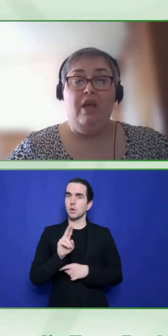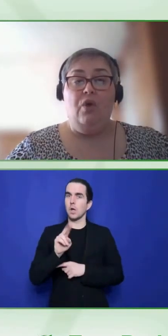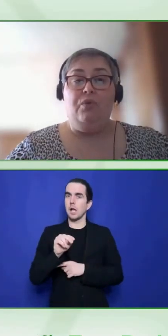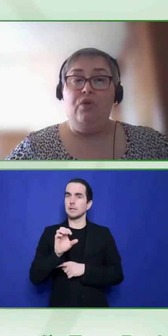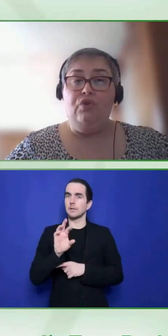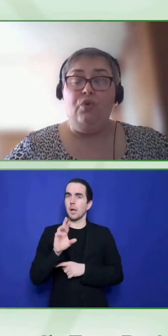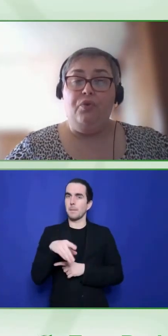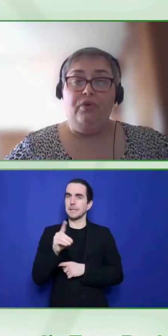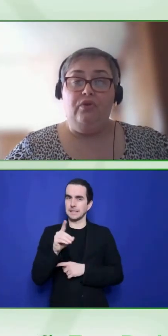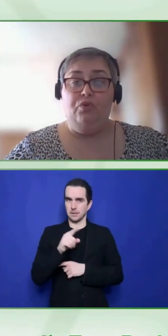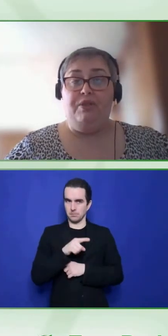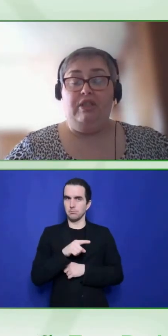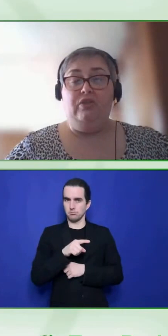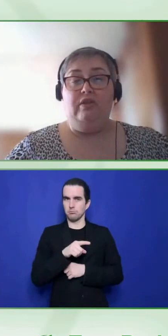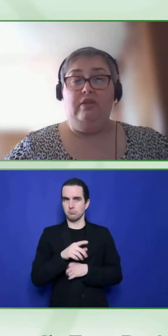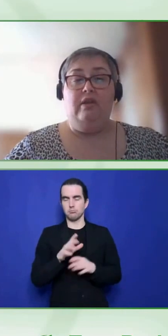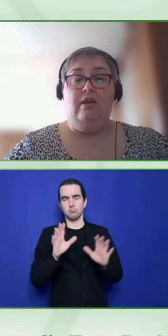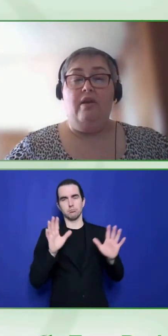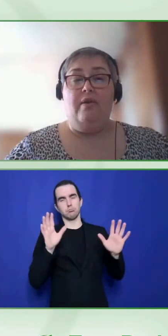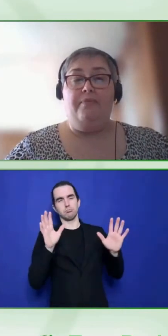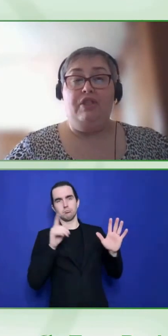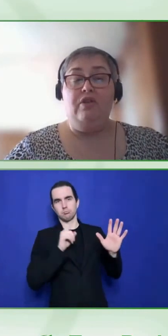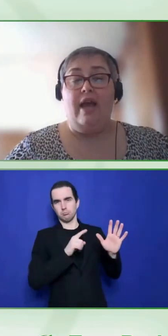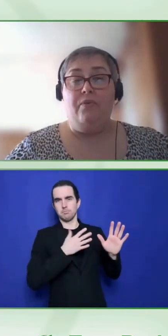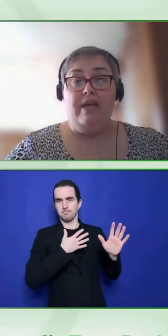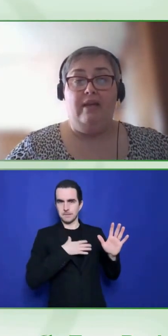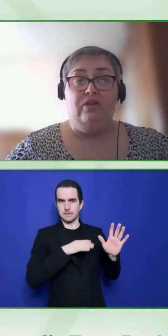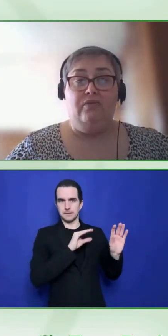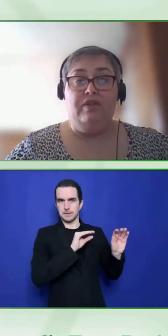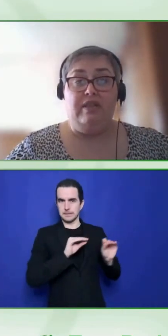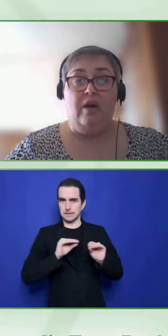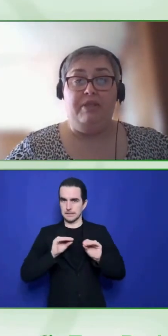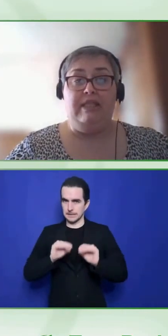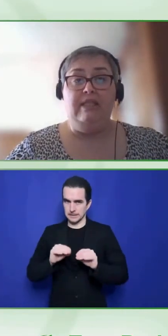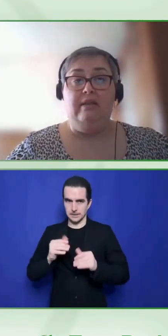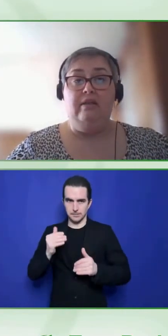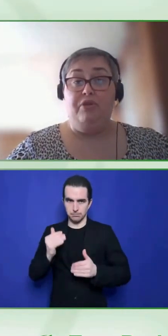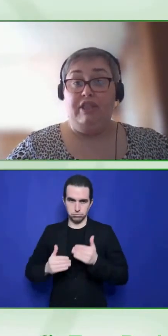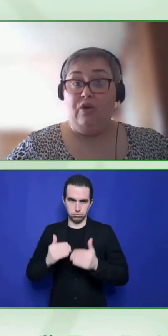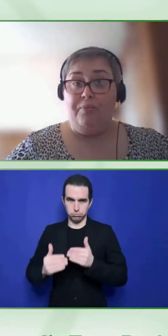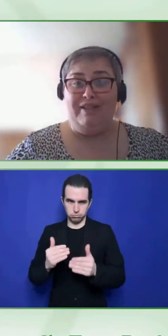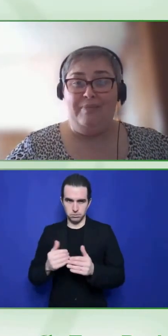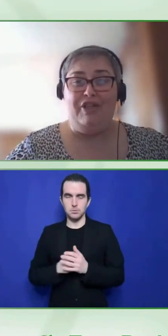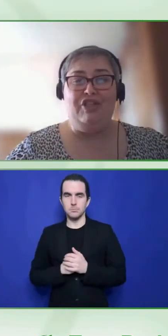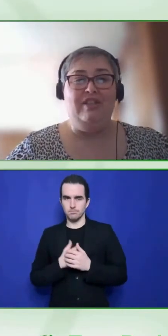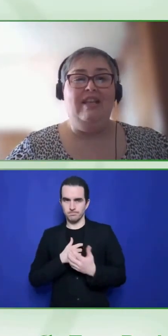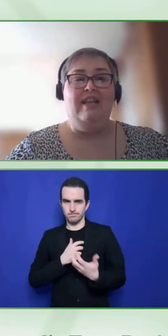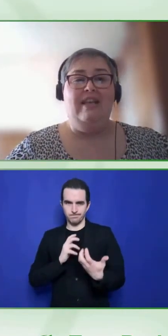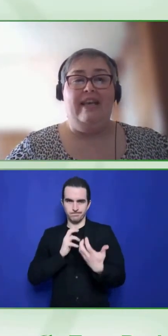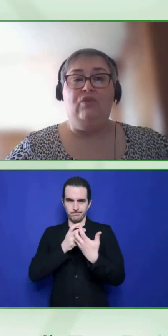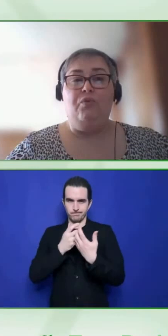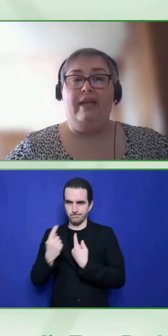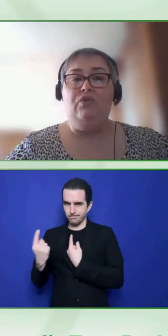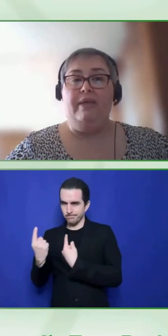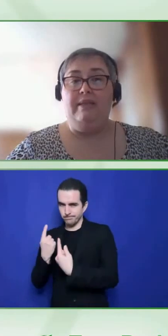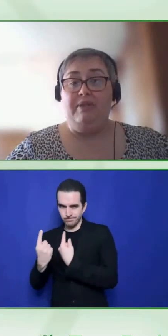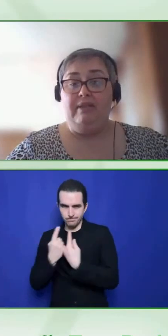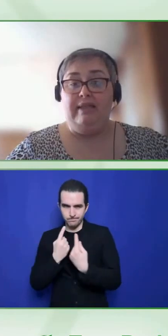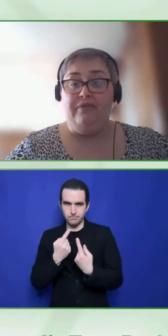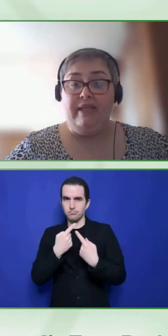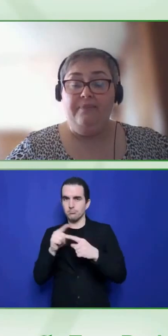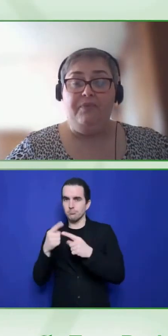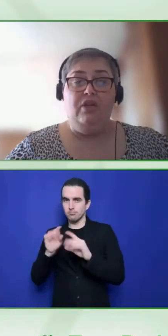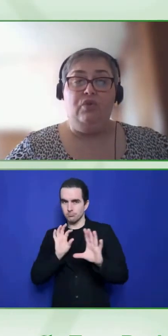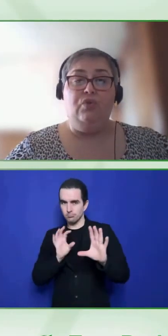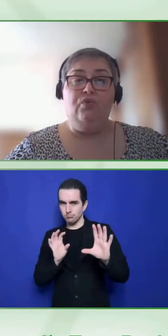CRPD. We also work on two particular areas of the CRPD, political participation and the right to